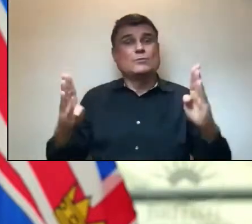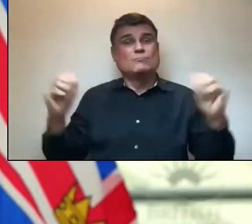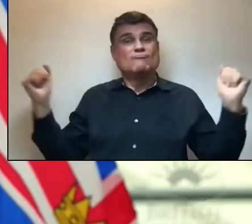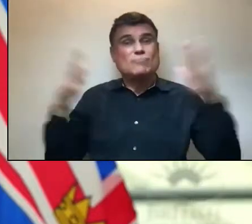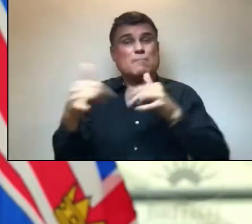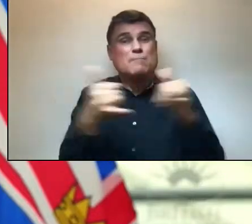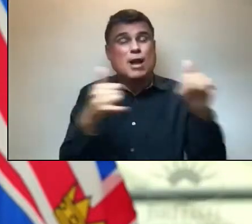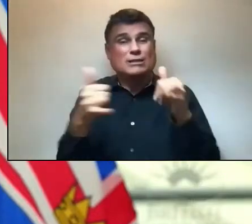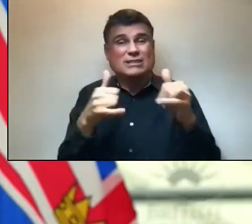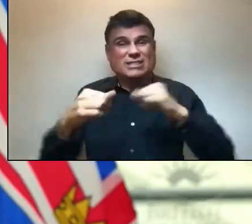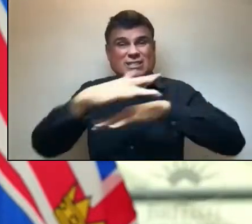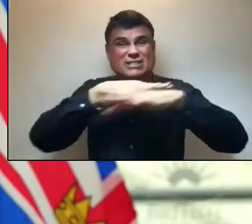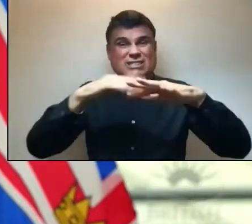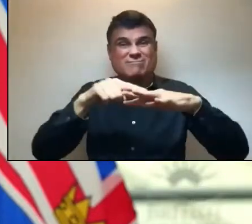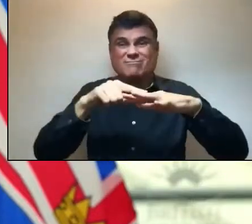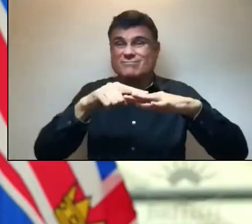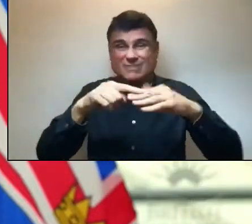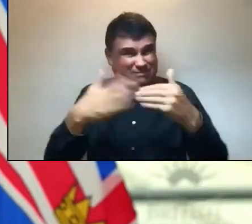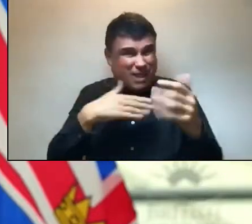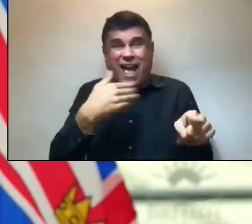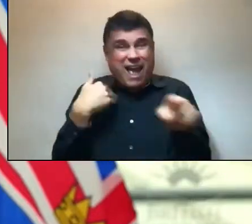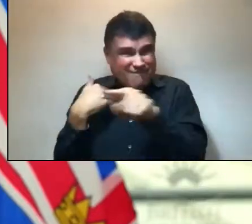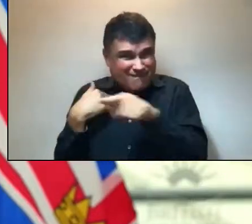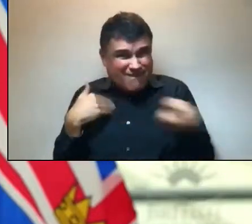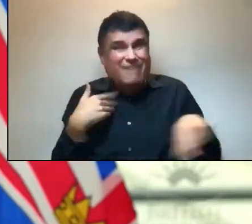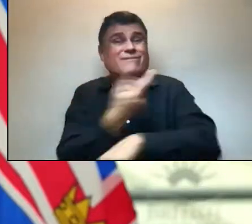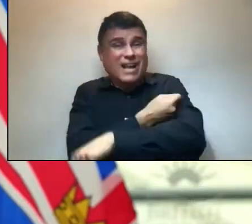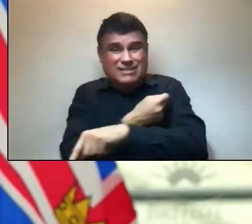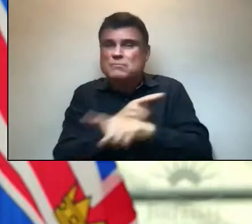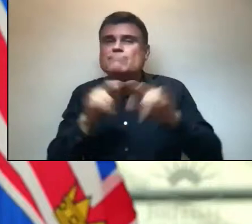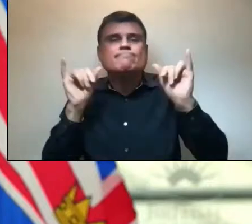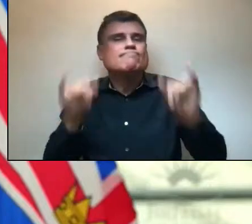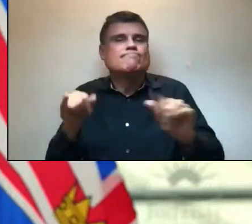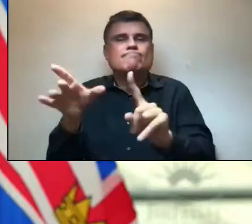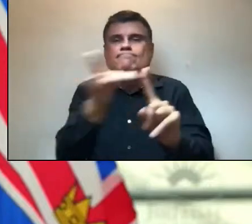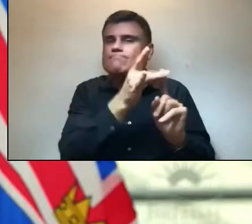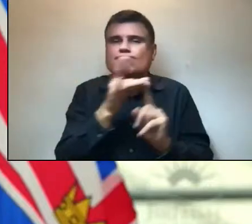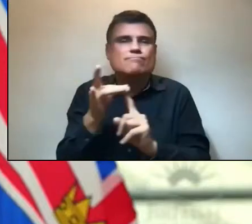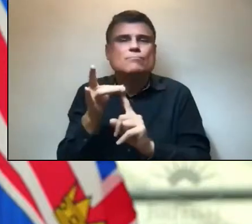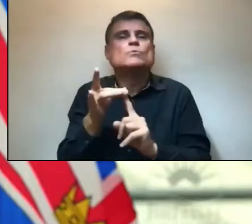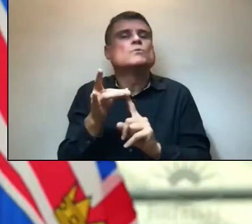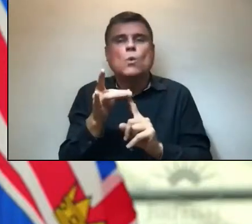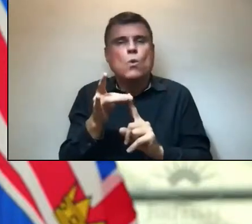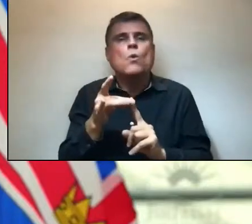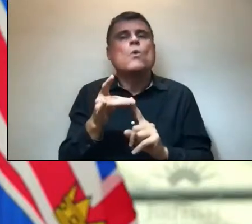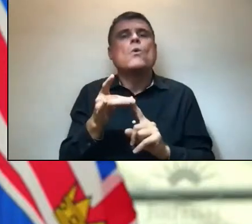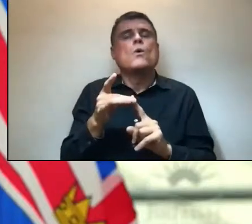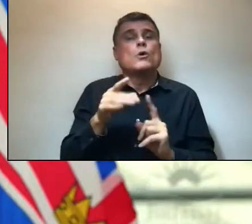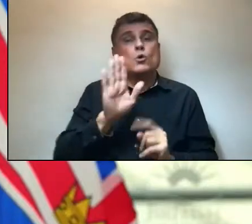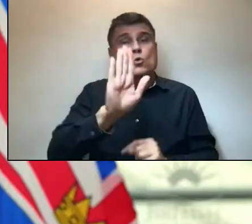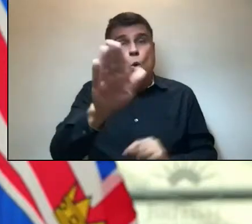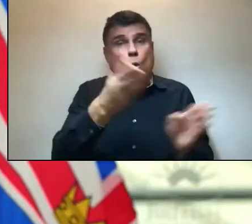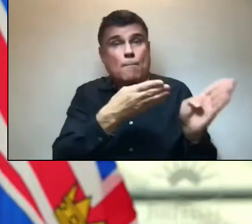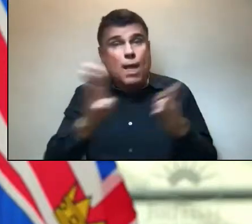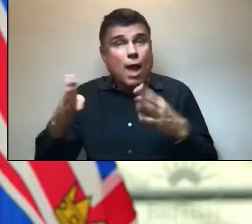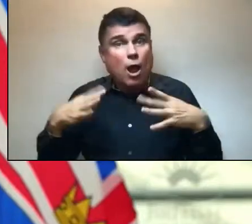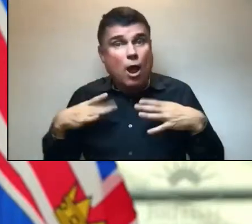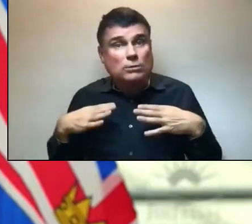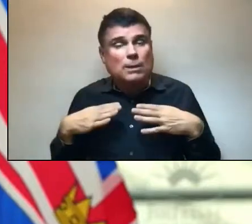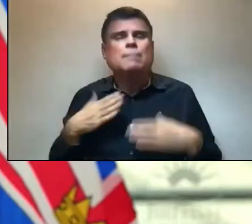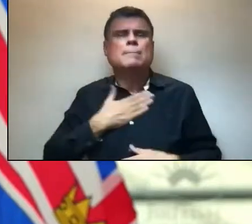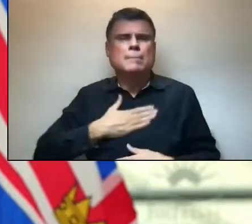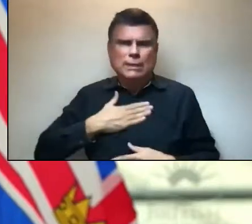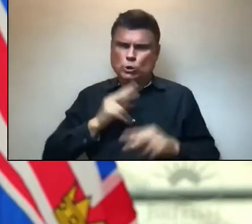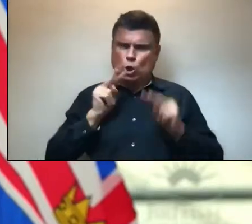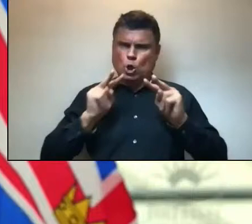what I am telling people right now is to rethink what you are doing over the holidays in terms of having gatherings